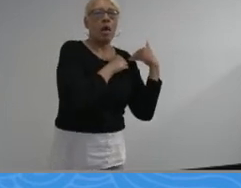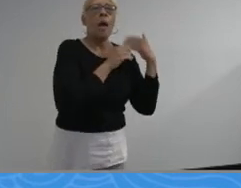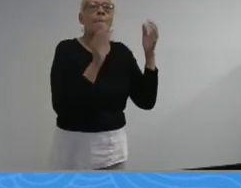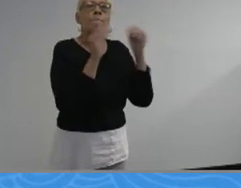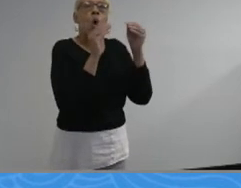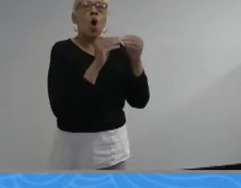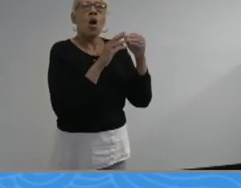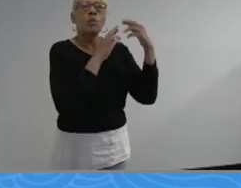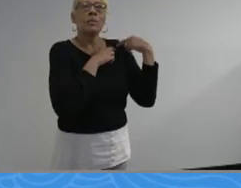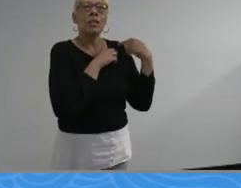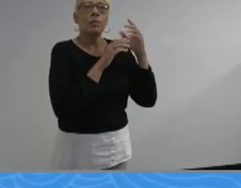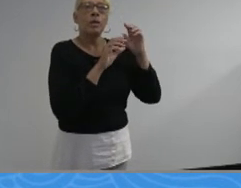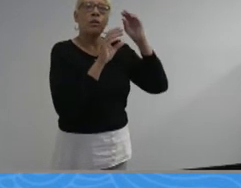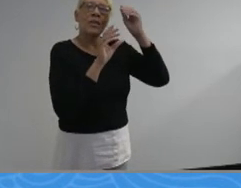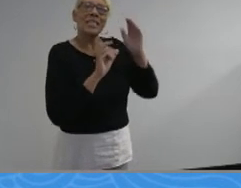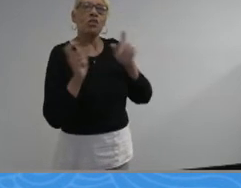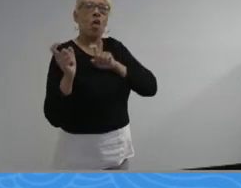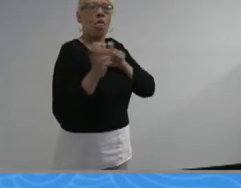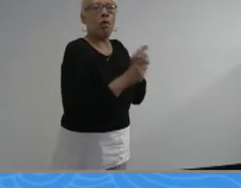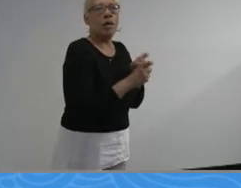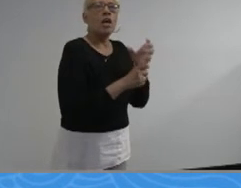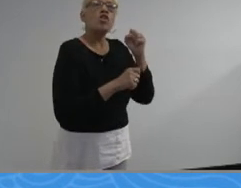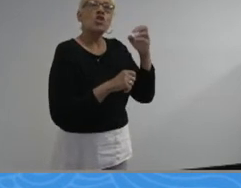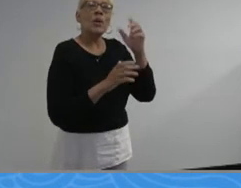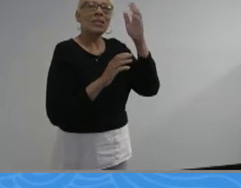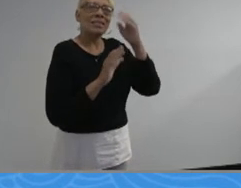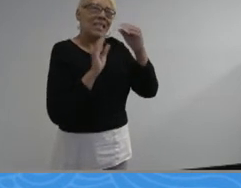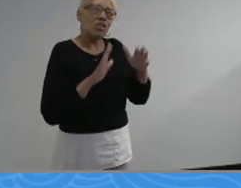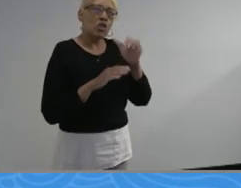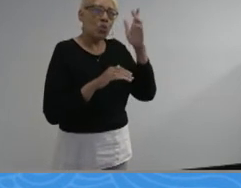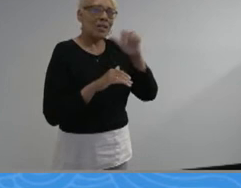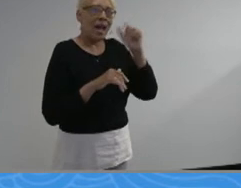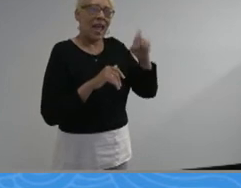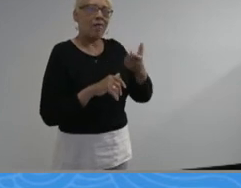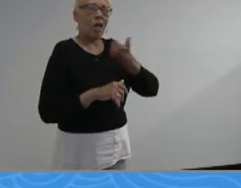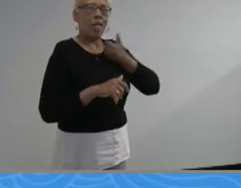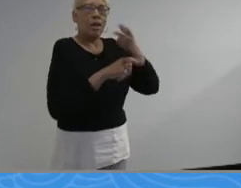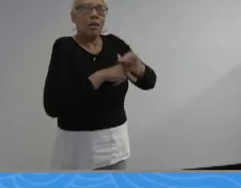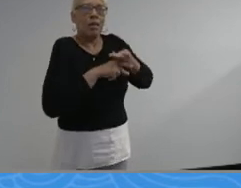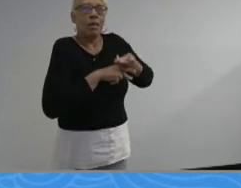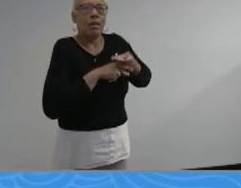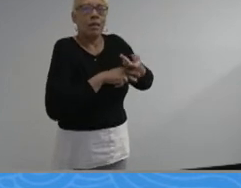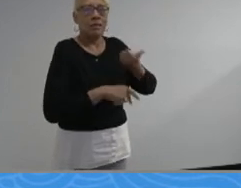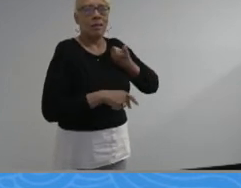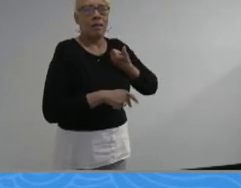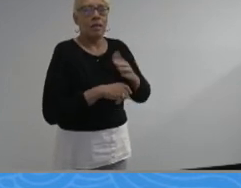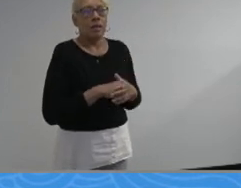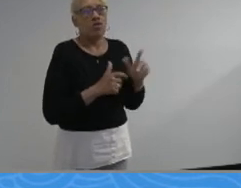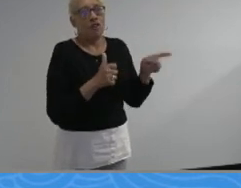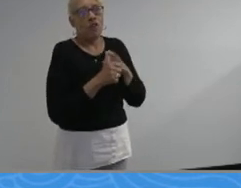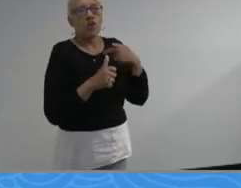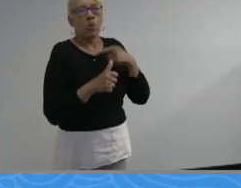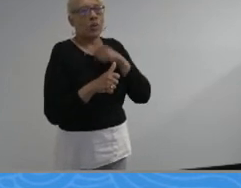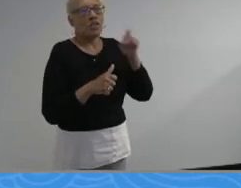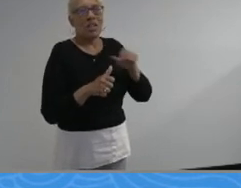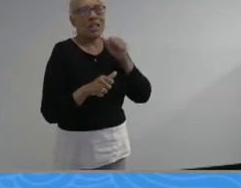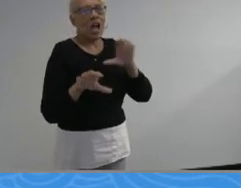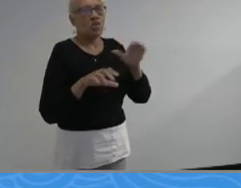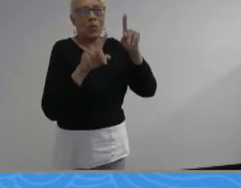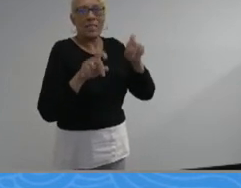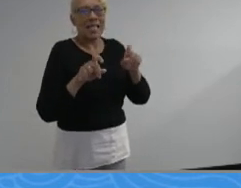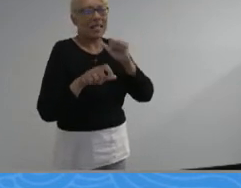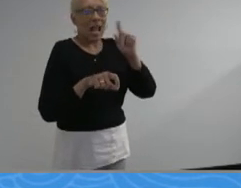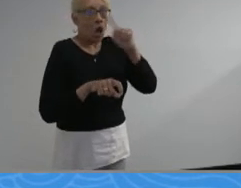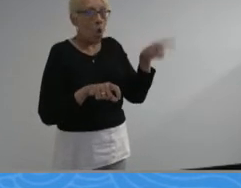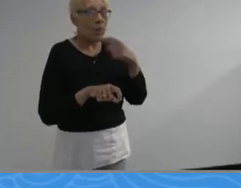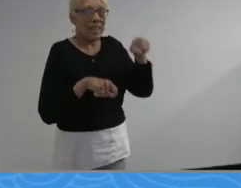additional responsibility on teachers, so teachers won't have to have self-care. So those are some things that come to mind for me. First and foremost, we should not be doing testing not only